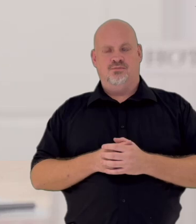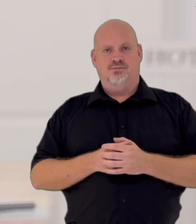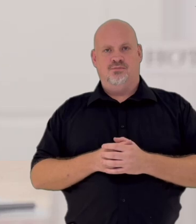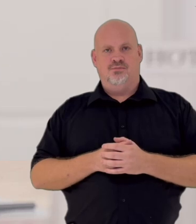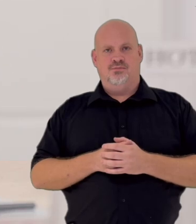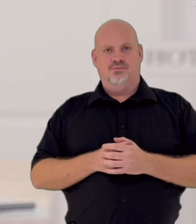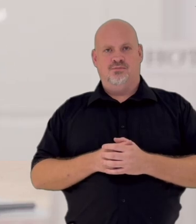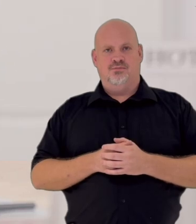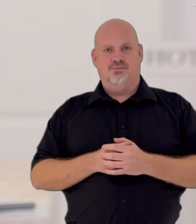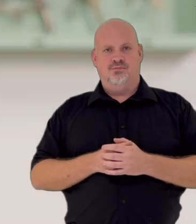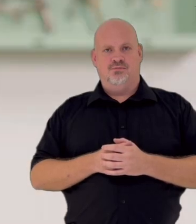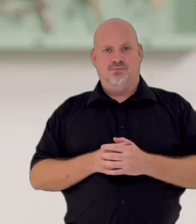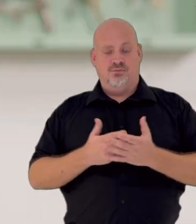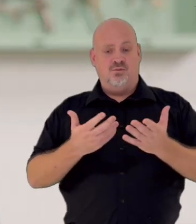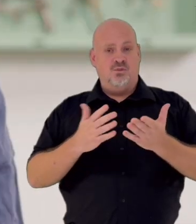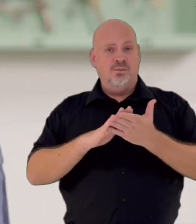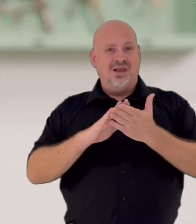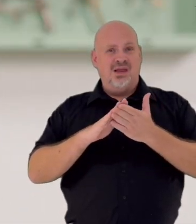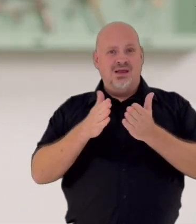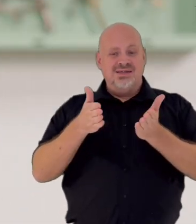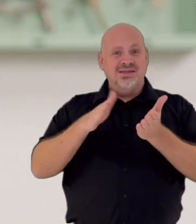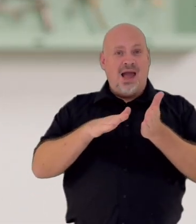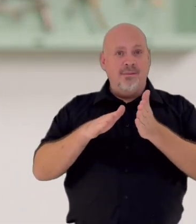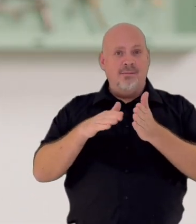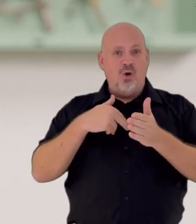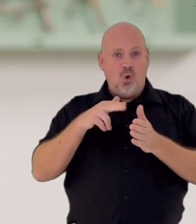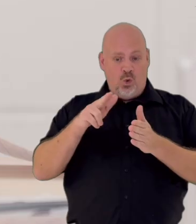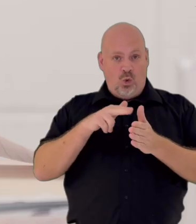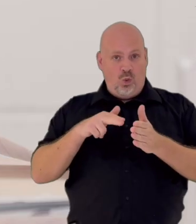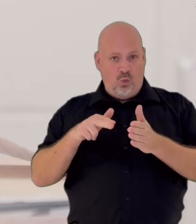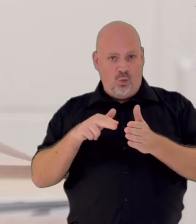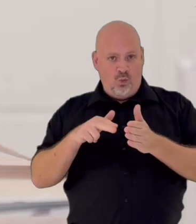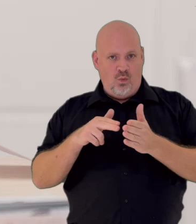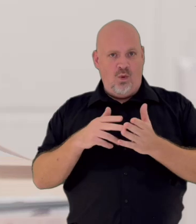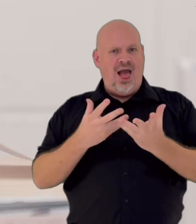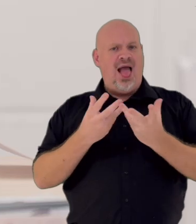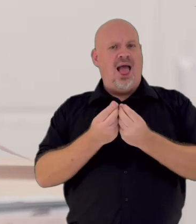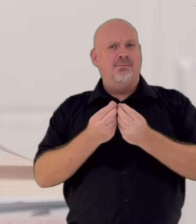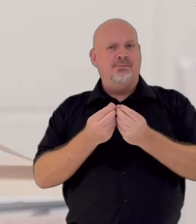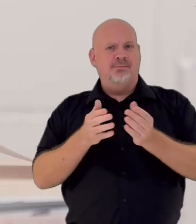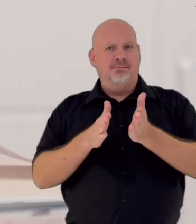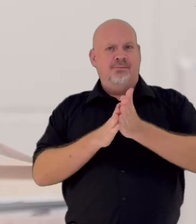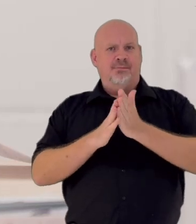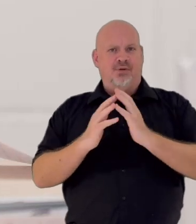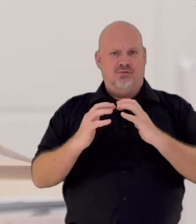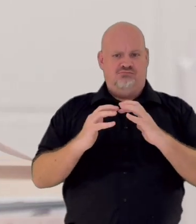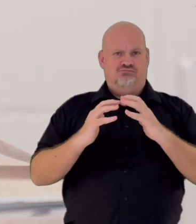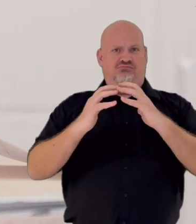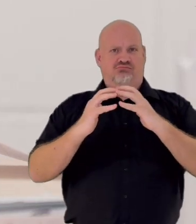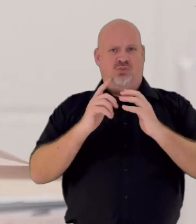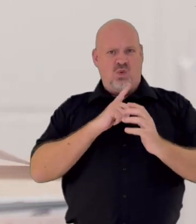So the tabs, when we glue it together, help a bit of structure to the thin sheets of paper.